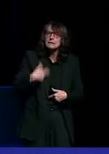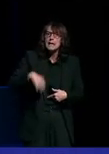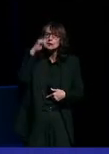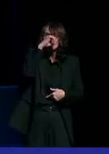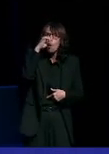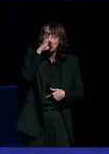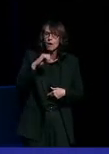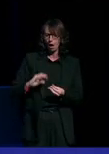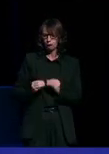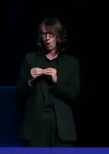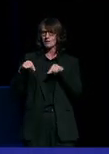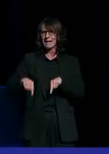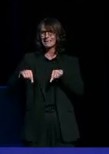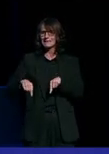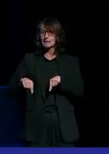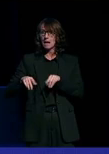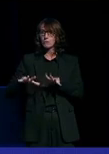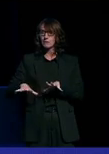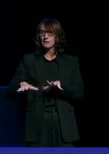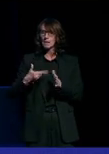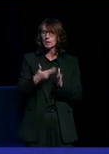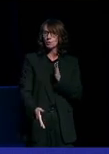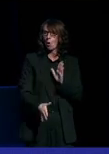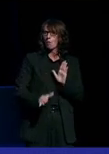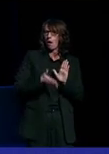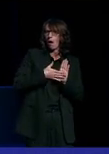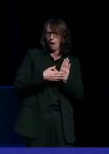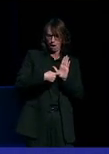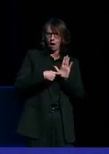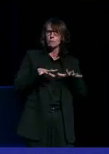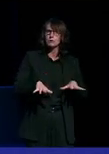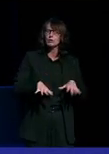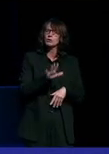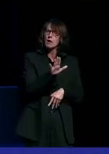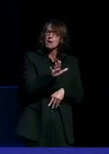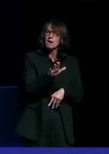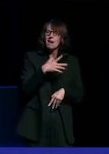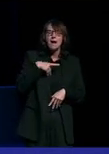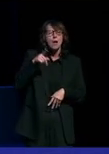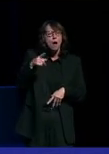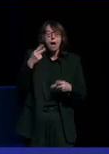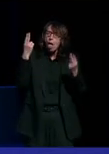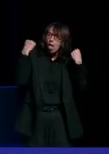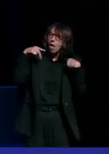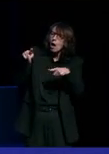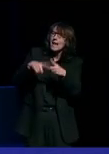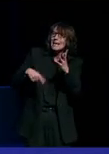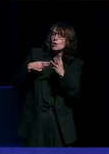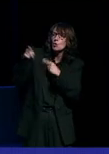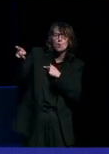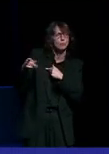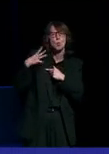Britain, can be sold as British? We don't have to bow the knee to every bureaucratic Bonaparte in Brussels anymore. Haven't we taken back